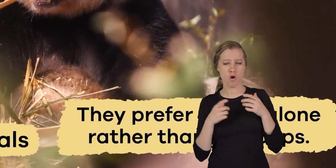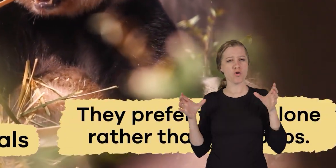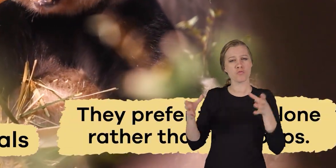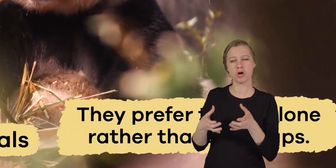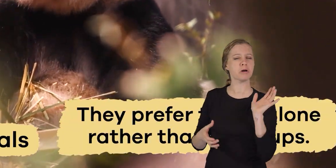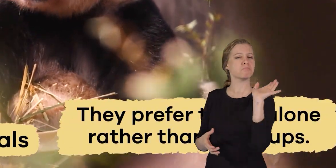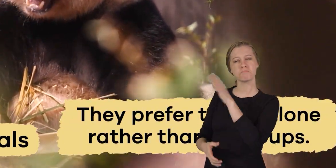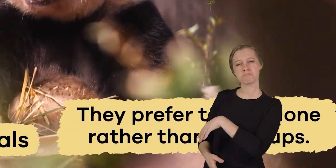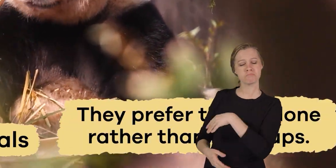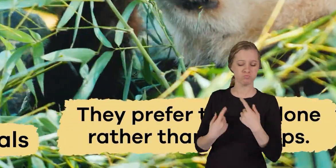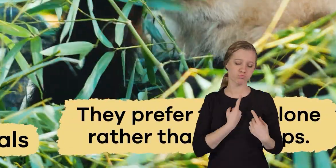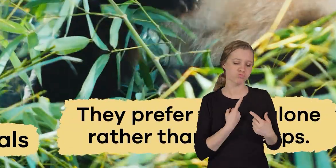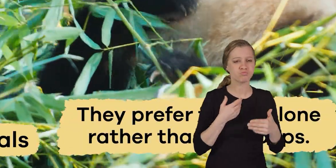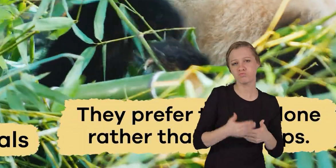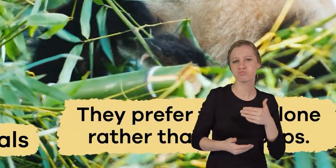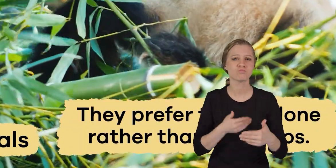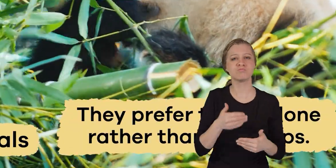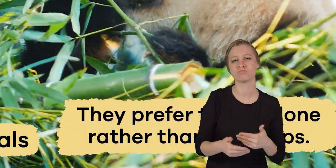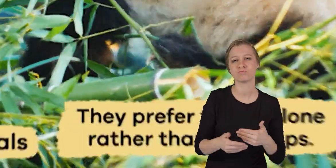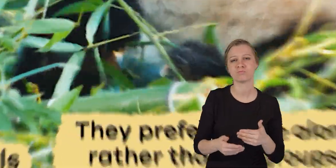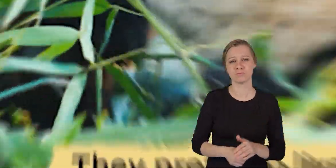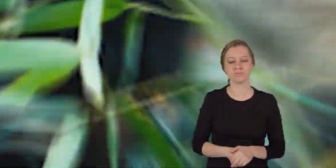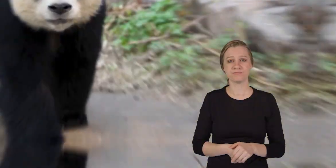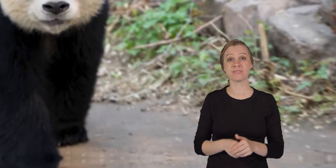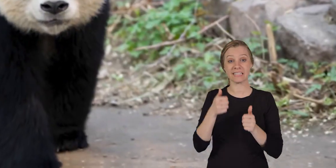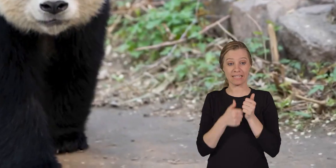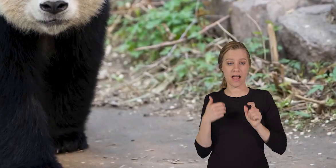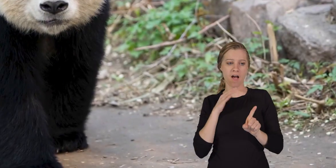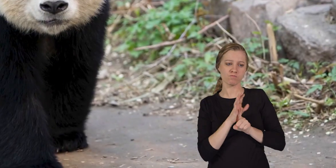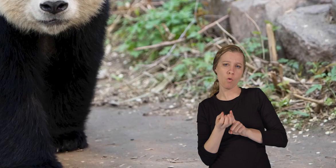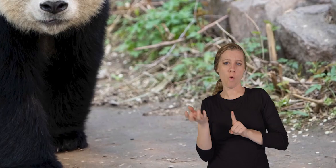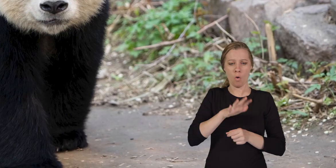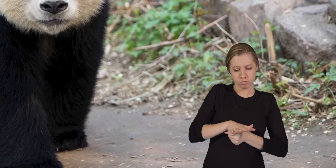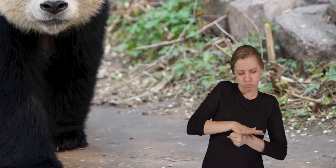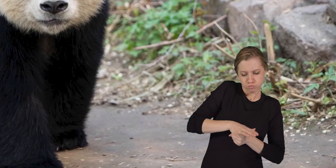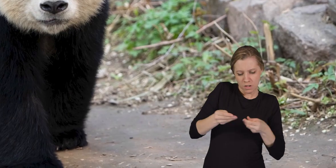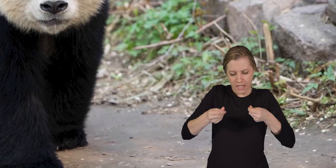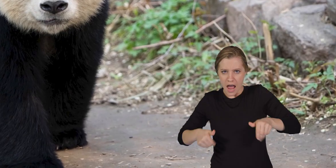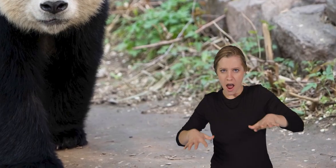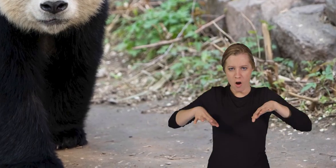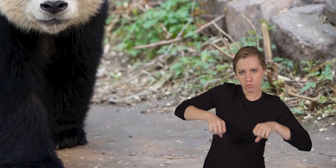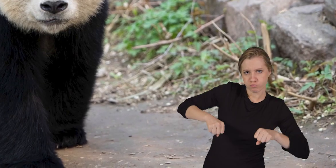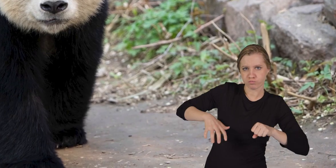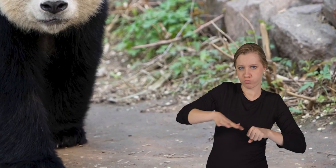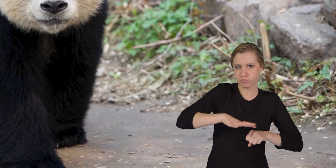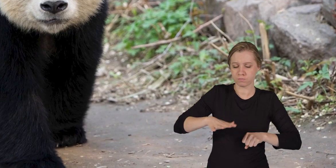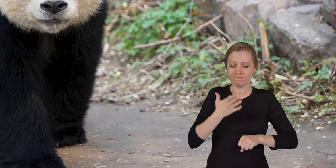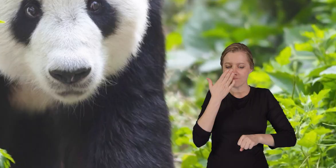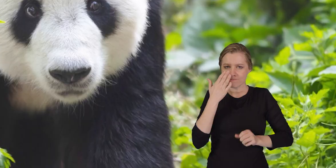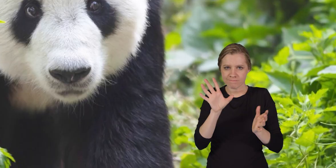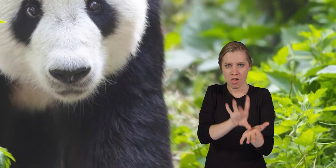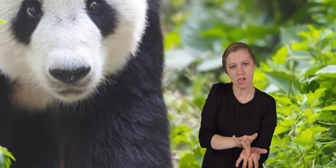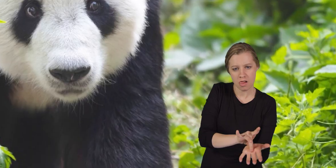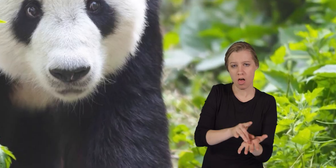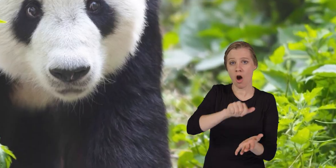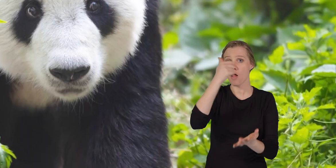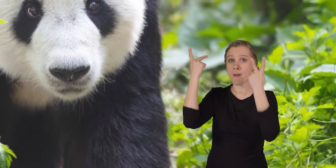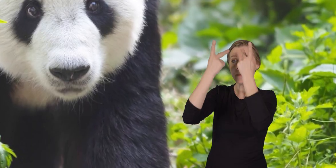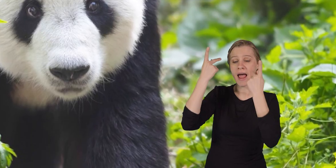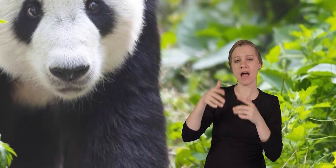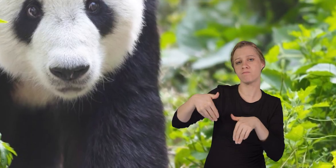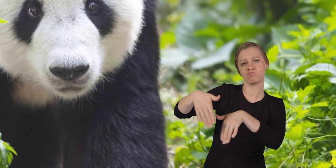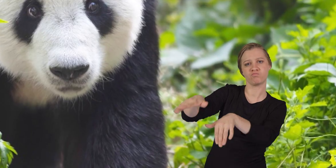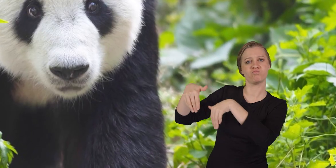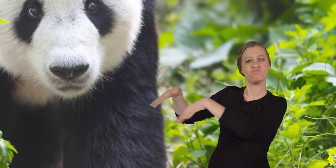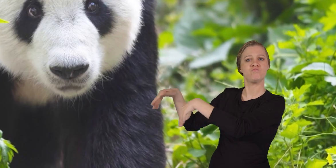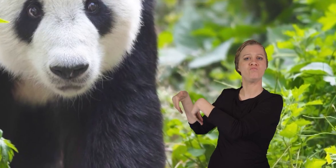they prefer to live alone rather than in groups. Each one has its own territory, which it marks with scent